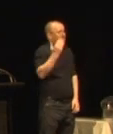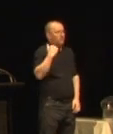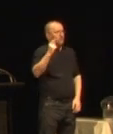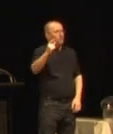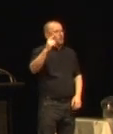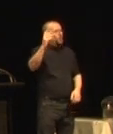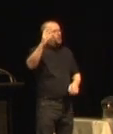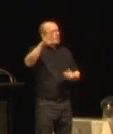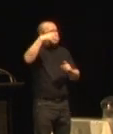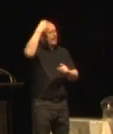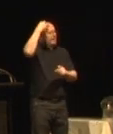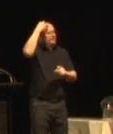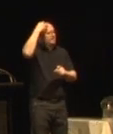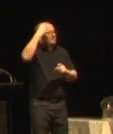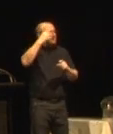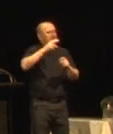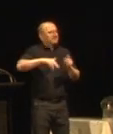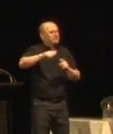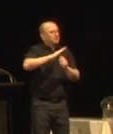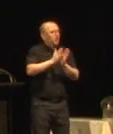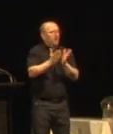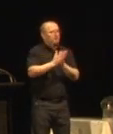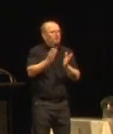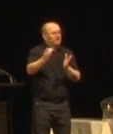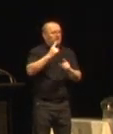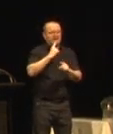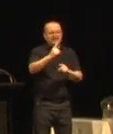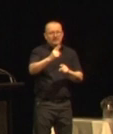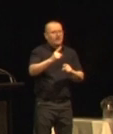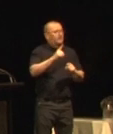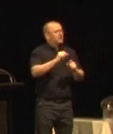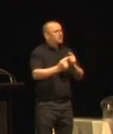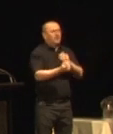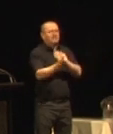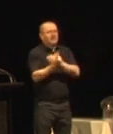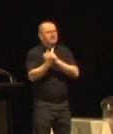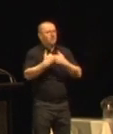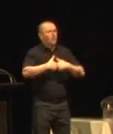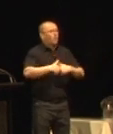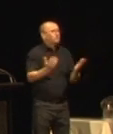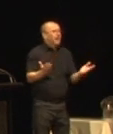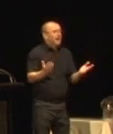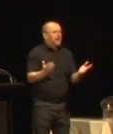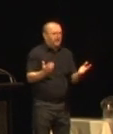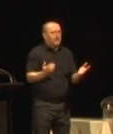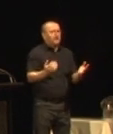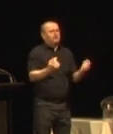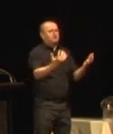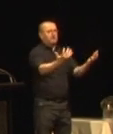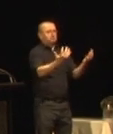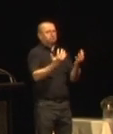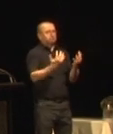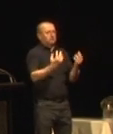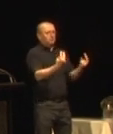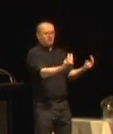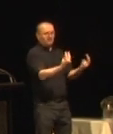Copenhagen's wonderful public library system, said they can do events all day long now. They're great at getting people to come into events to face the